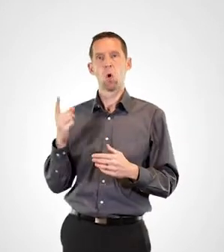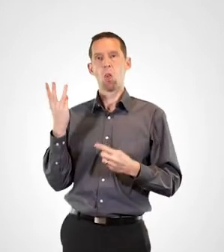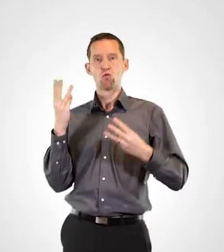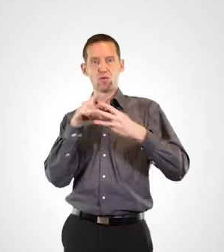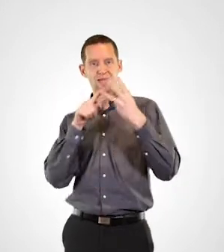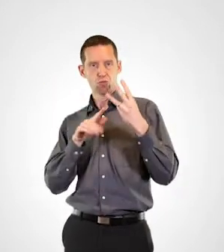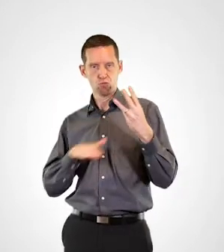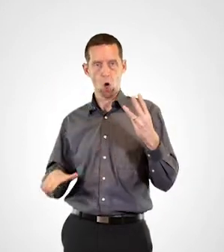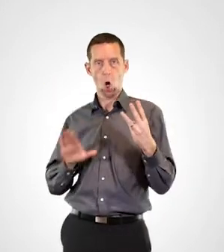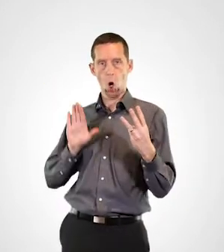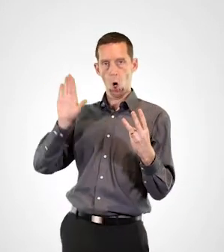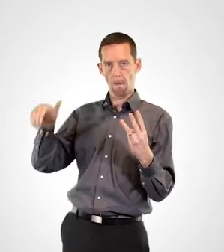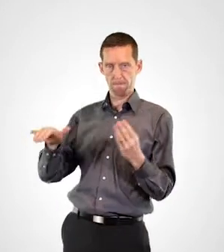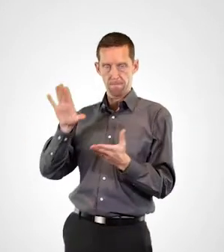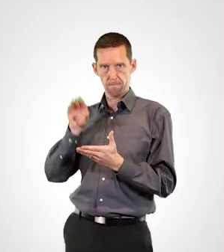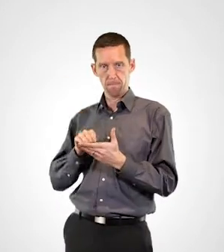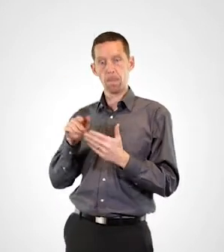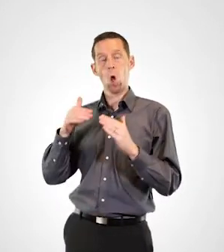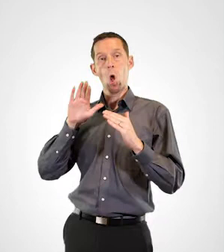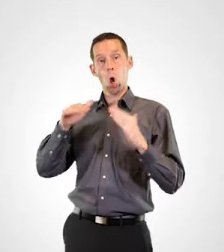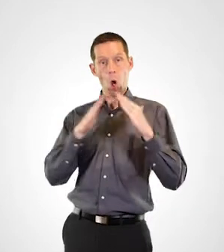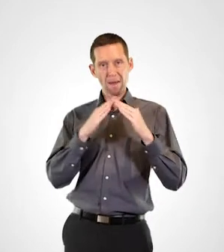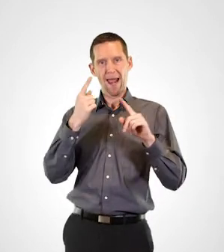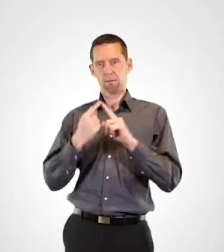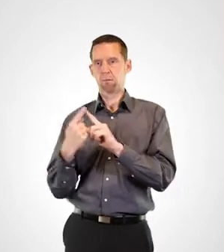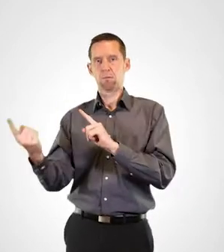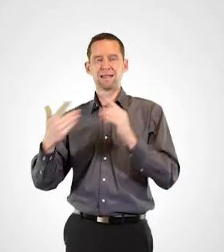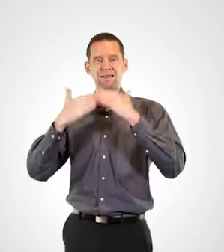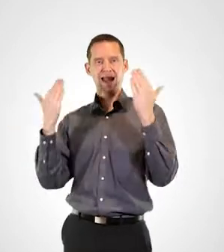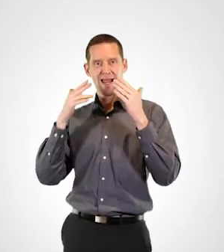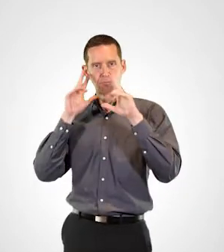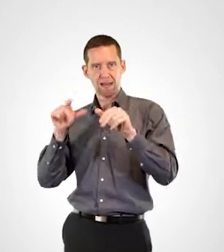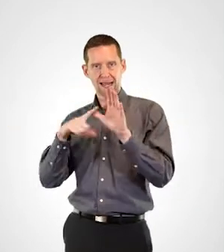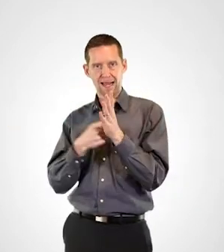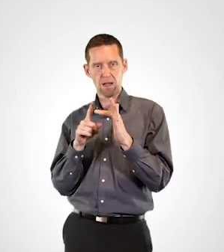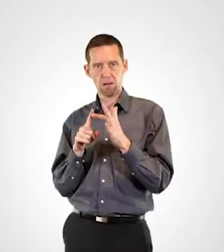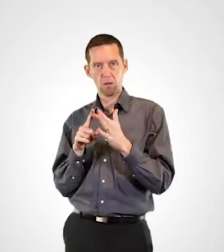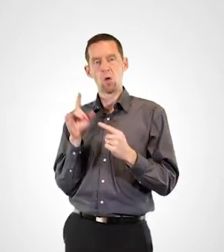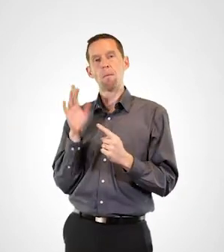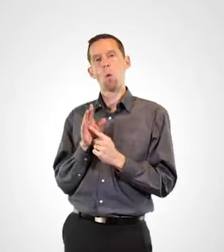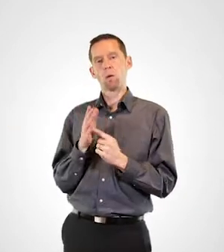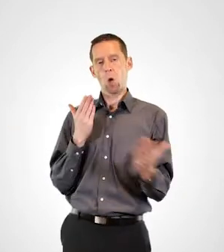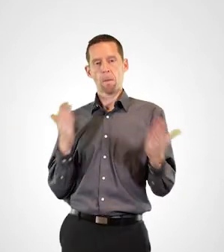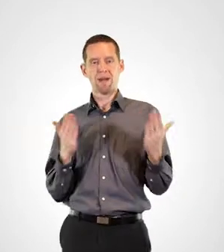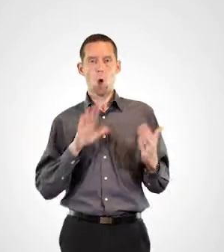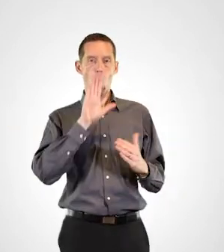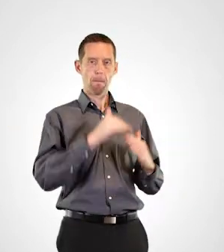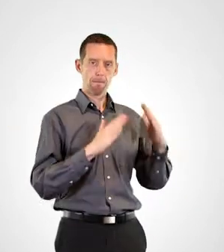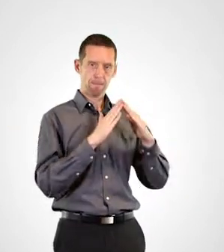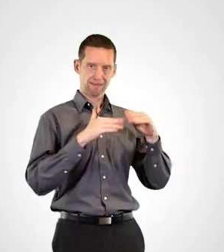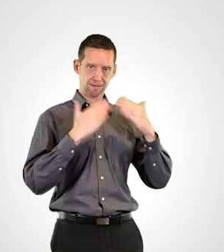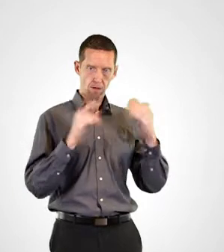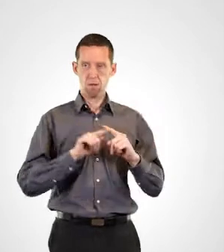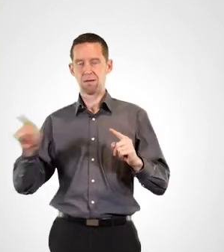it at home, and they were also in daycare, and they used it in daycare. And that was really important for the therapist, is to have sort of a home day and a